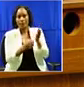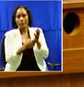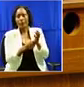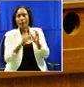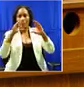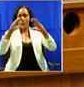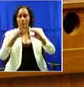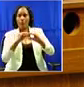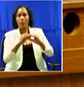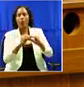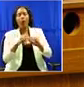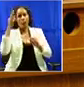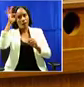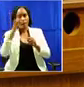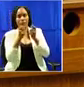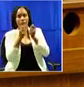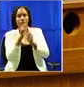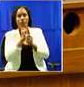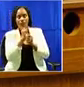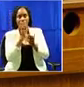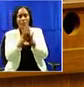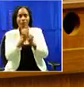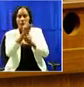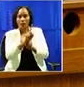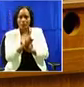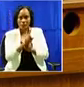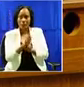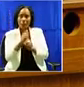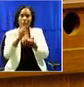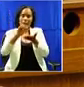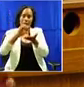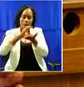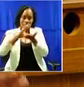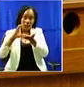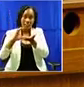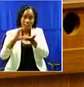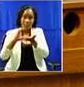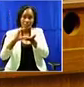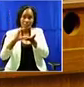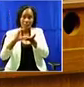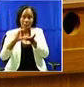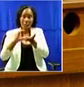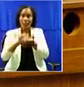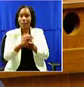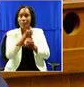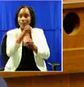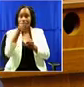expenditure, we are ensuring that funds that are reprioritized towards poverty